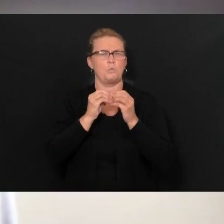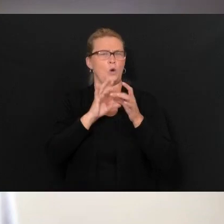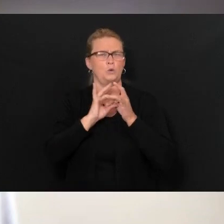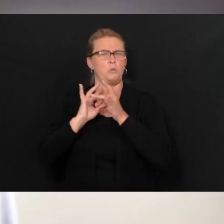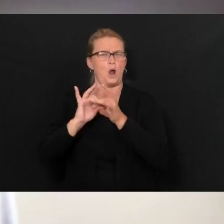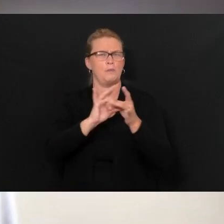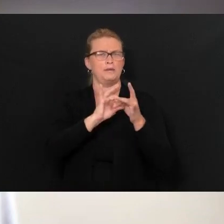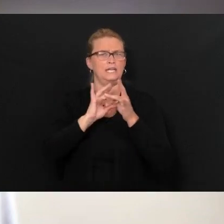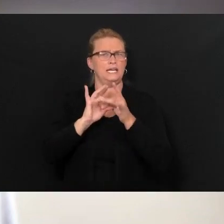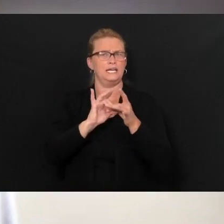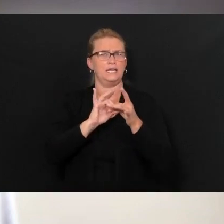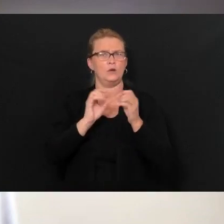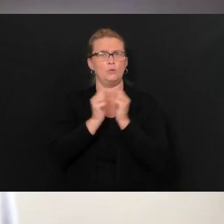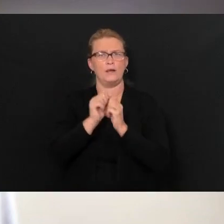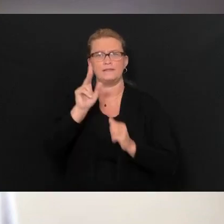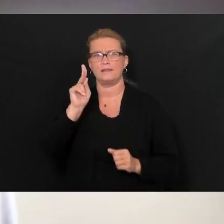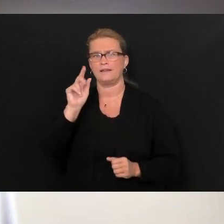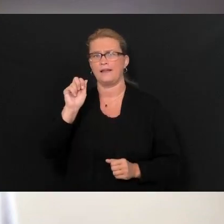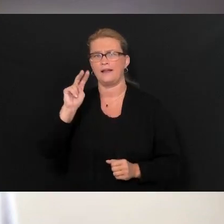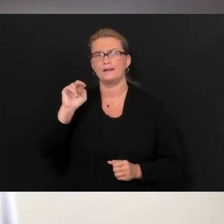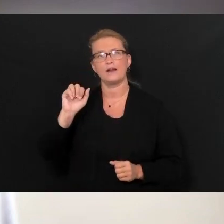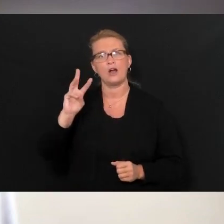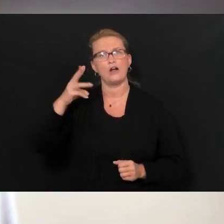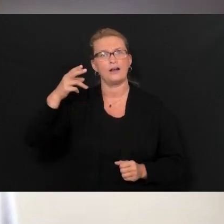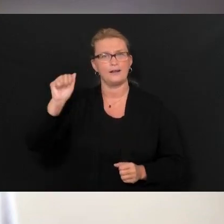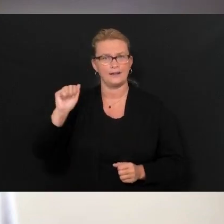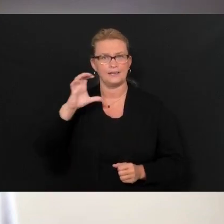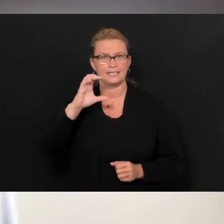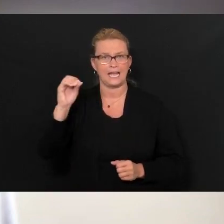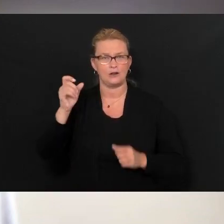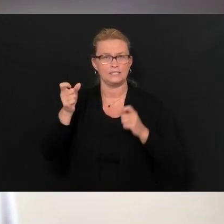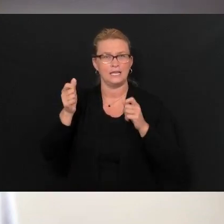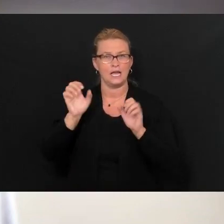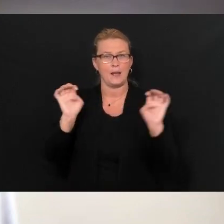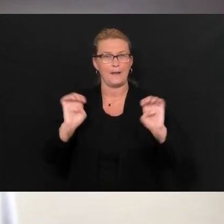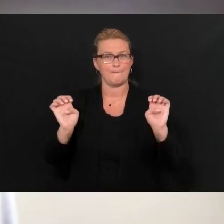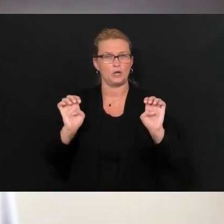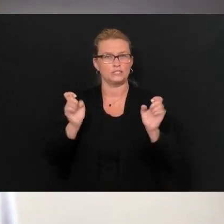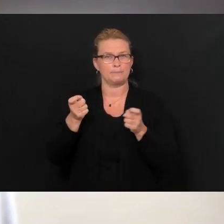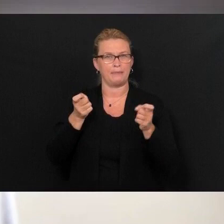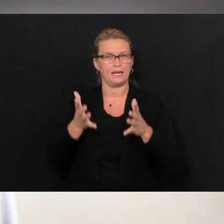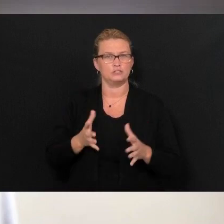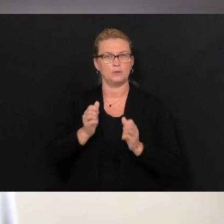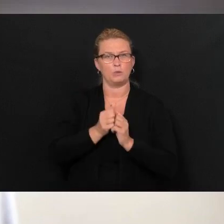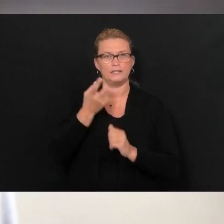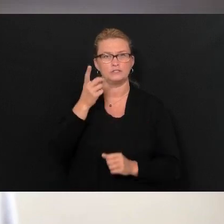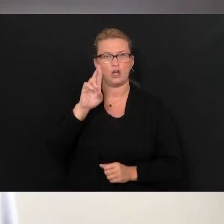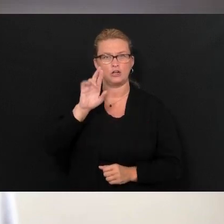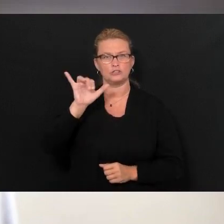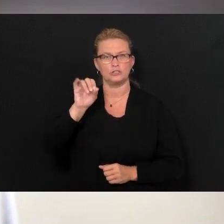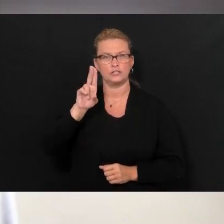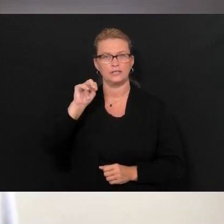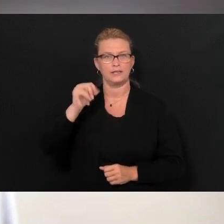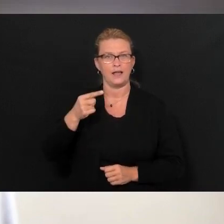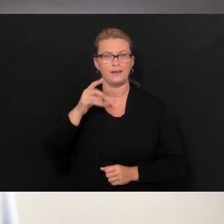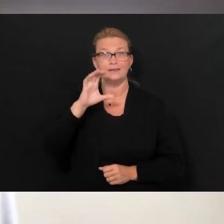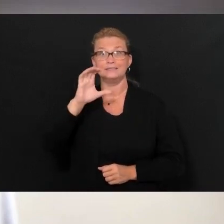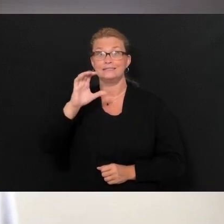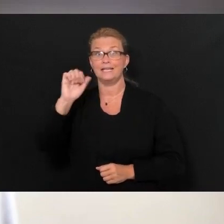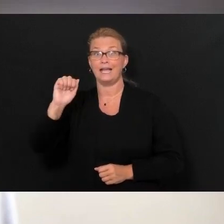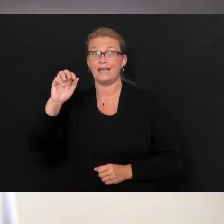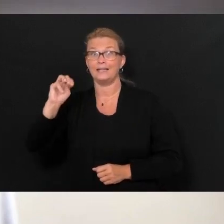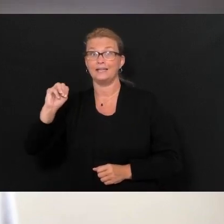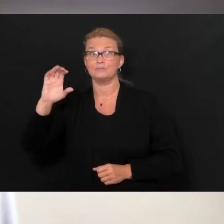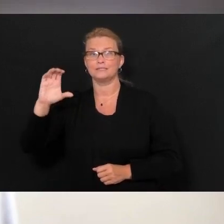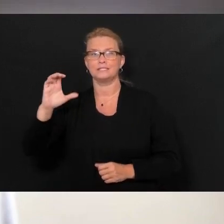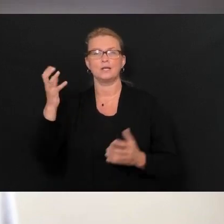with Kanawha County Emergency Management, with Dr. Young and CAMC to see what the